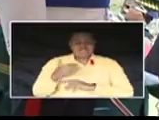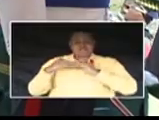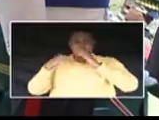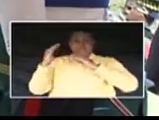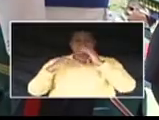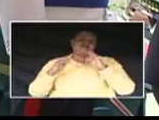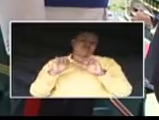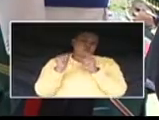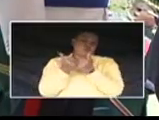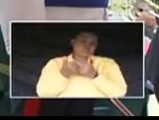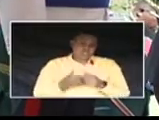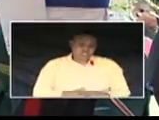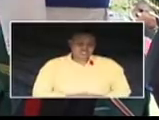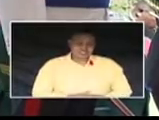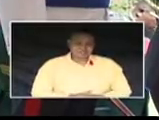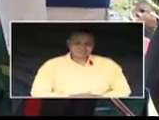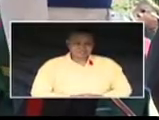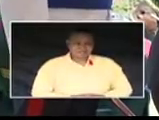Association of Jamaica.